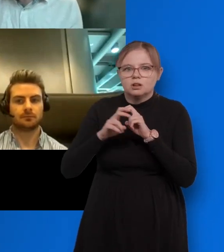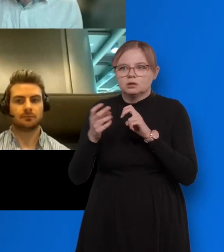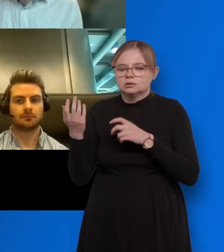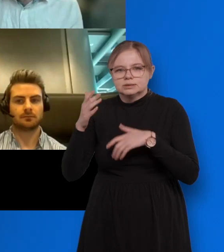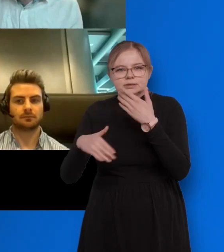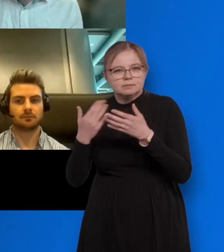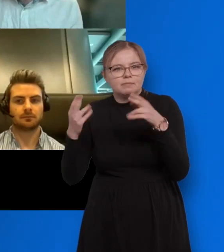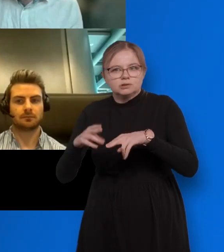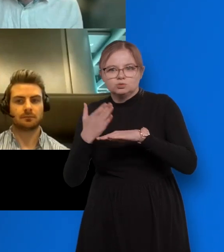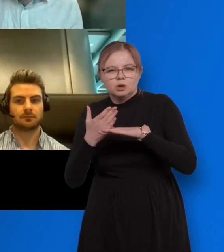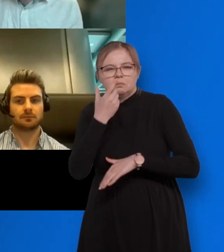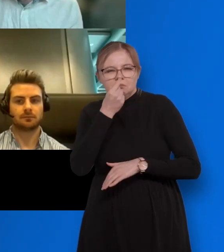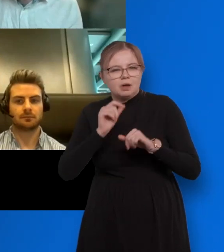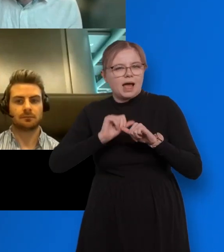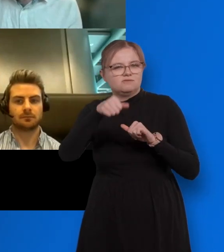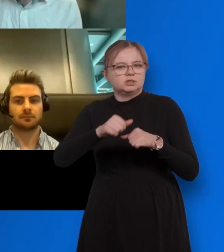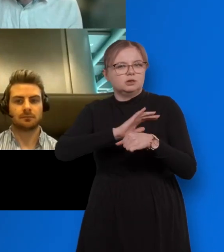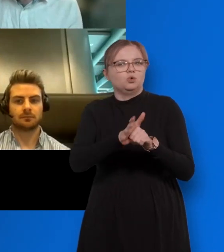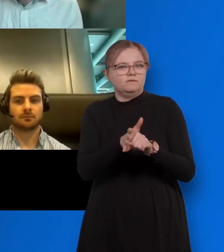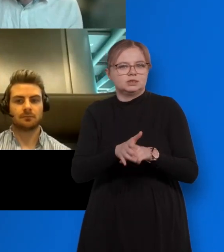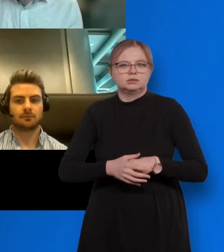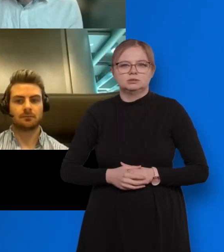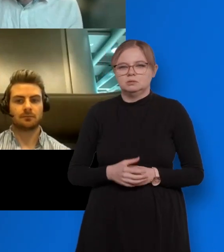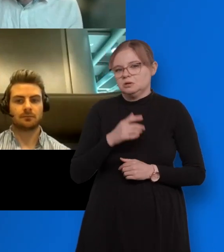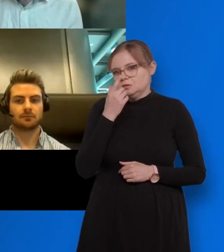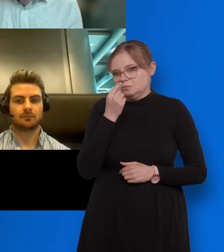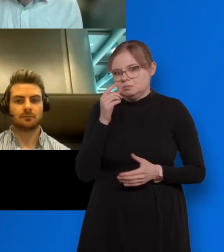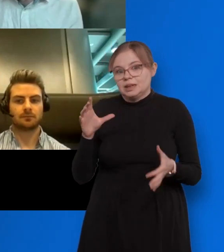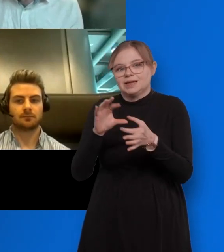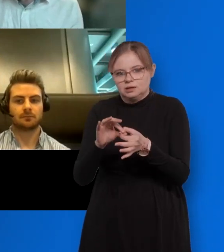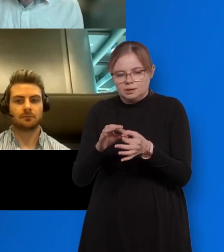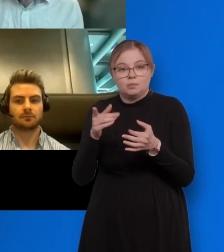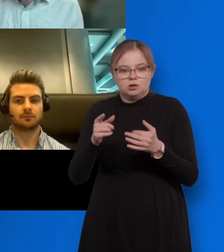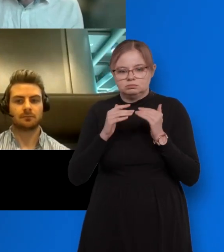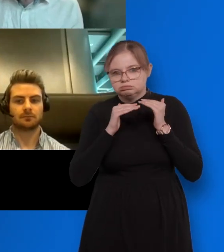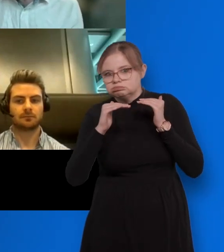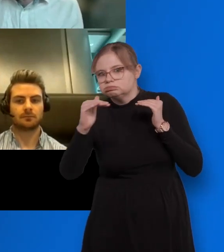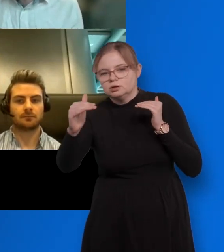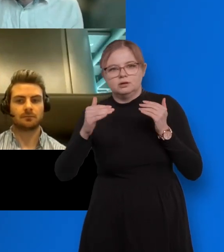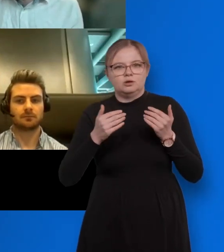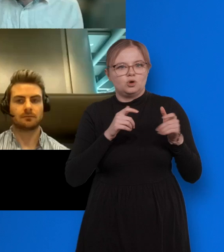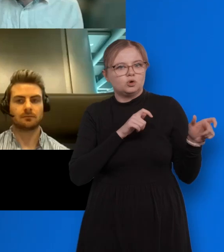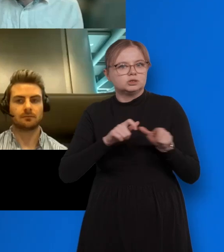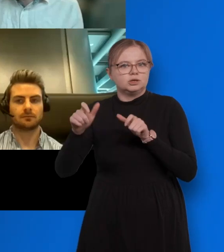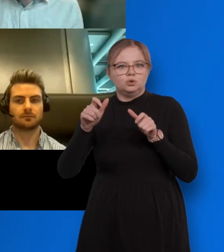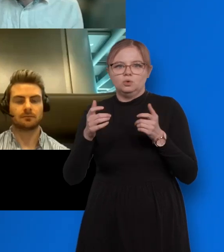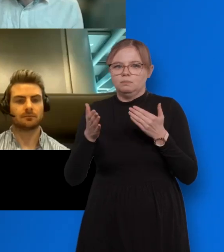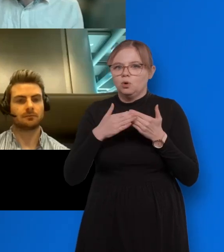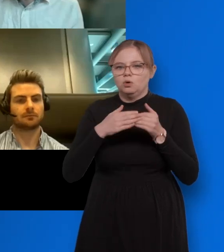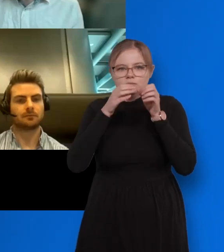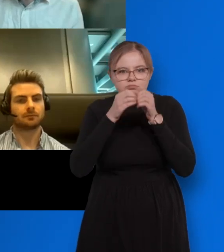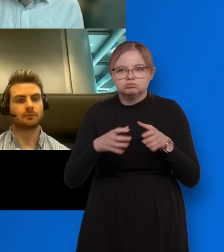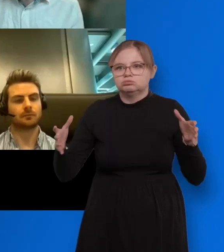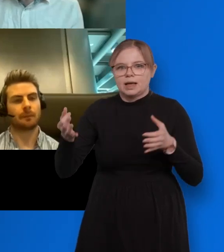possibilities. After the pandemic, that was certainly something. But the fact that the numbers have continued to increase and the responses